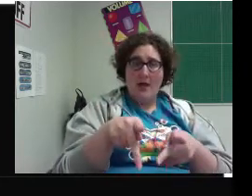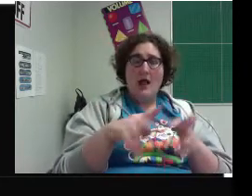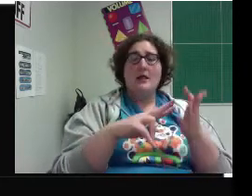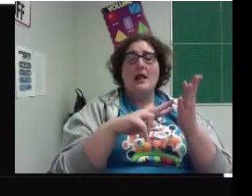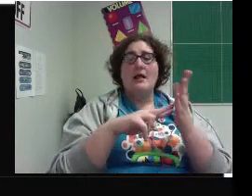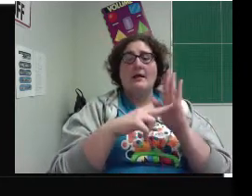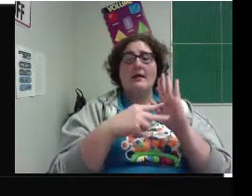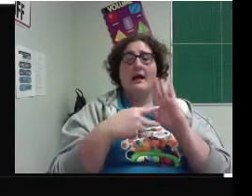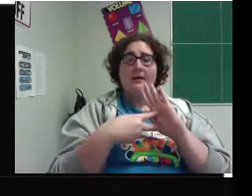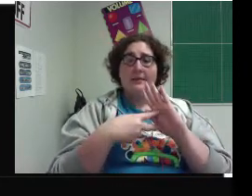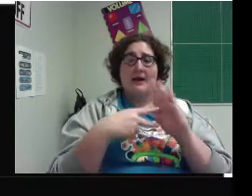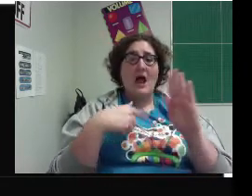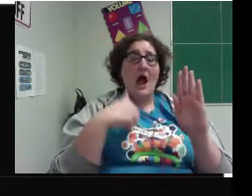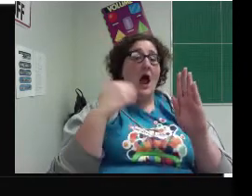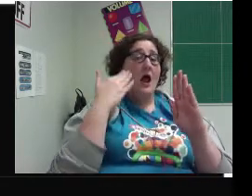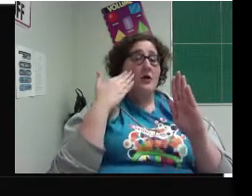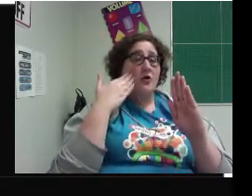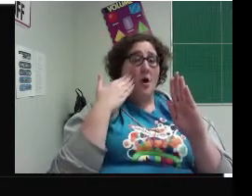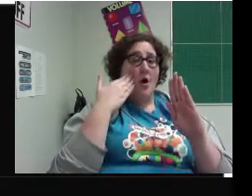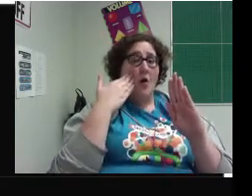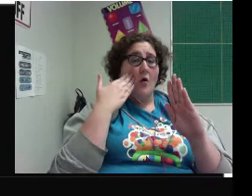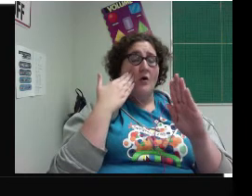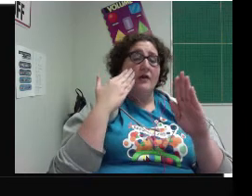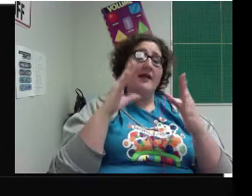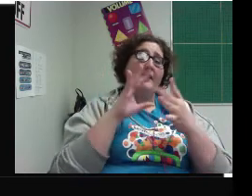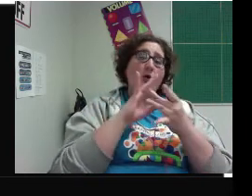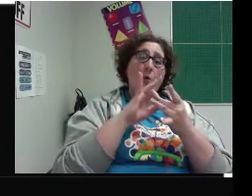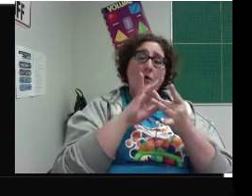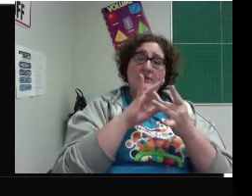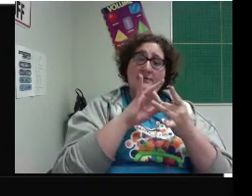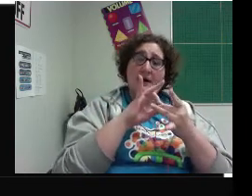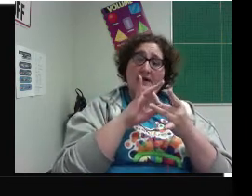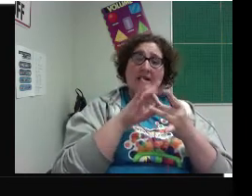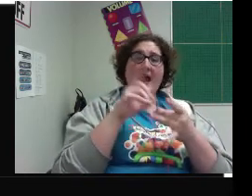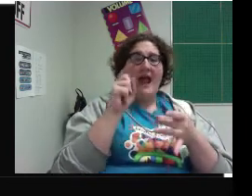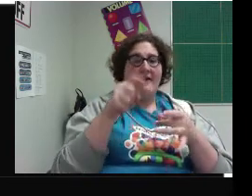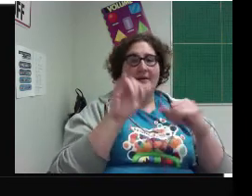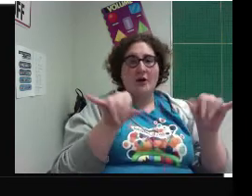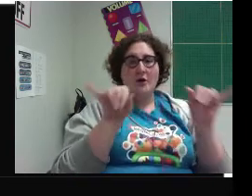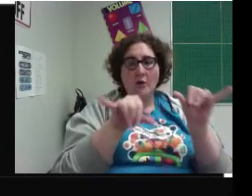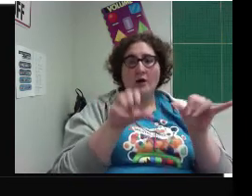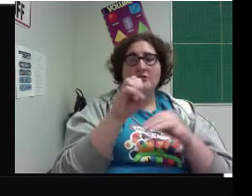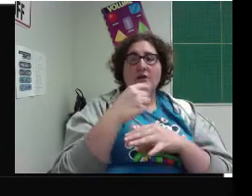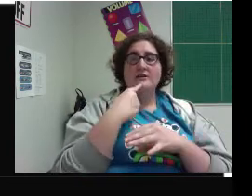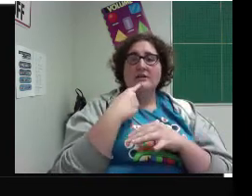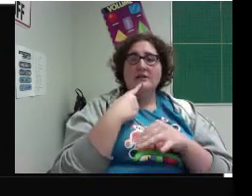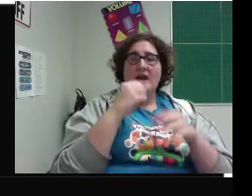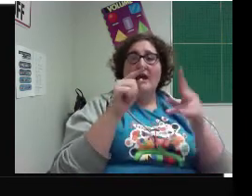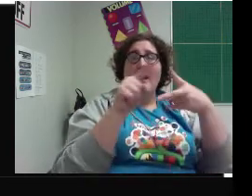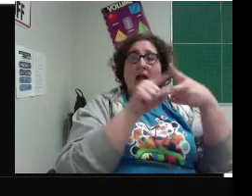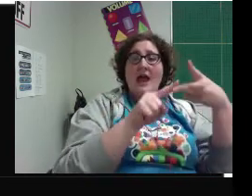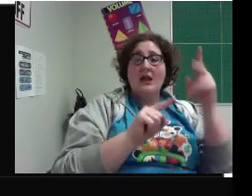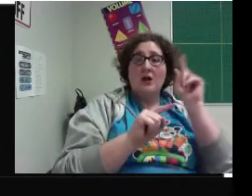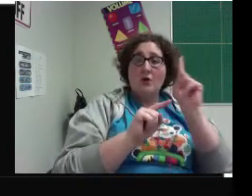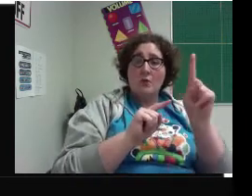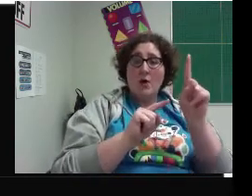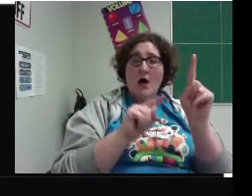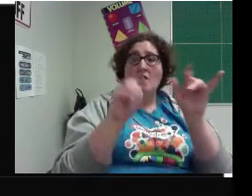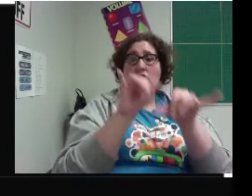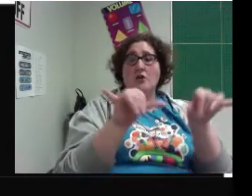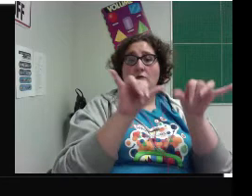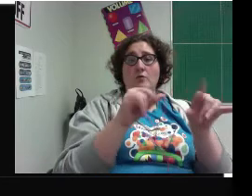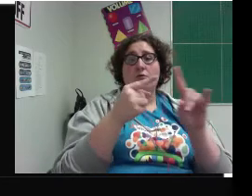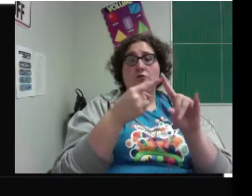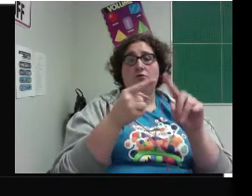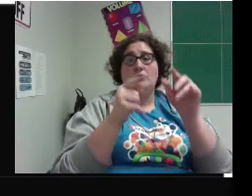I also know that my corresponding angles here have to be congruent. So I can say that angle 1 is